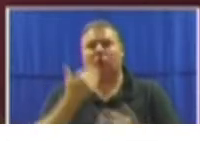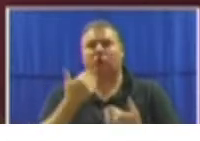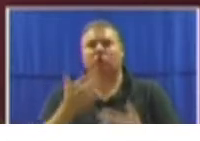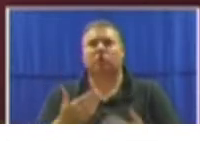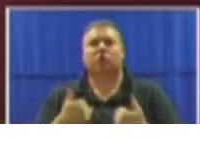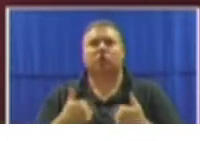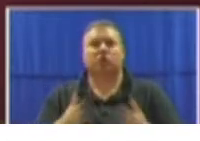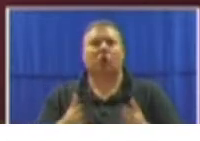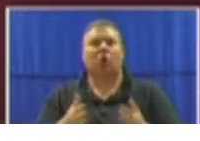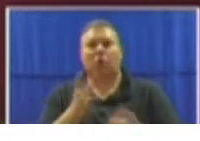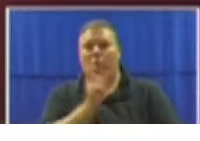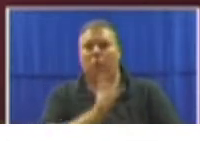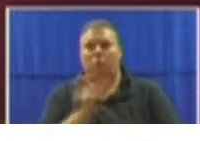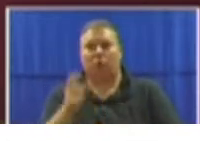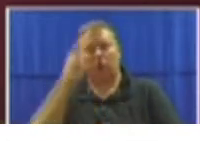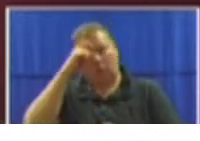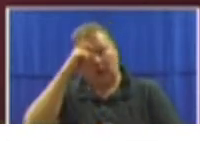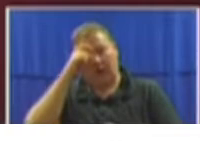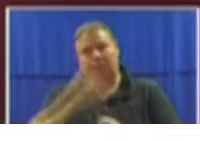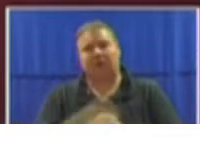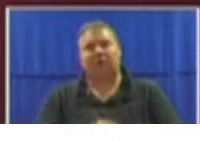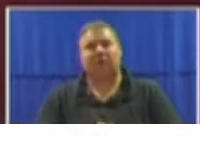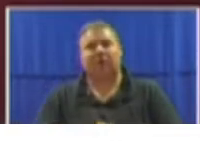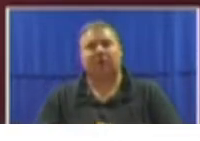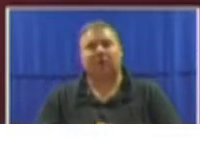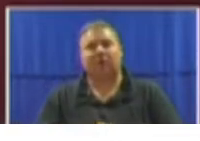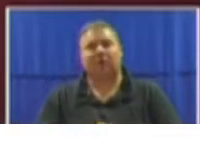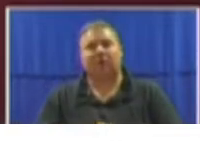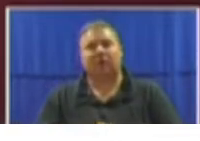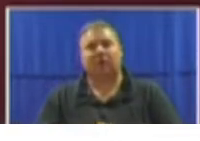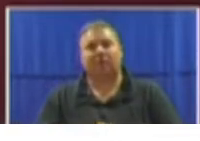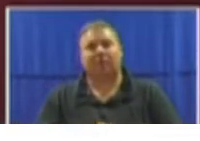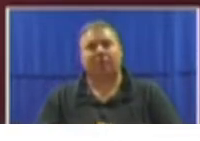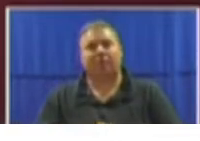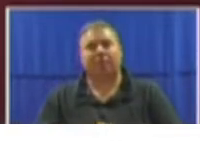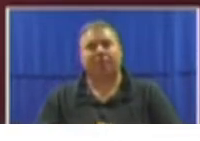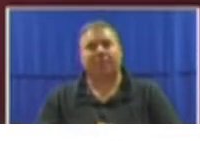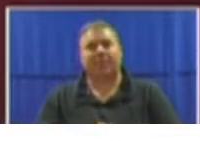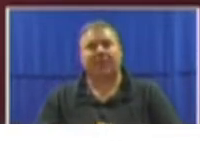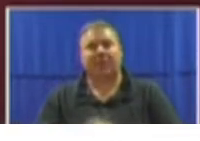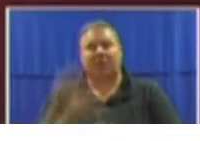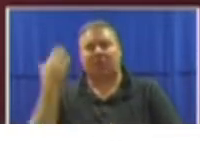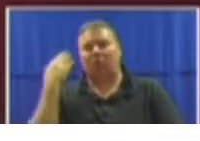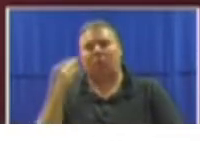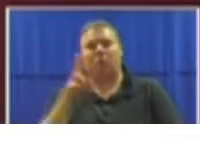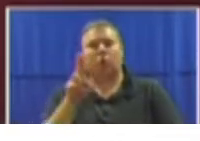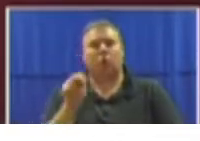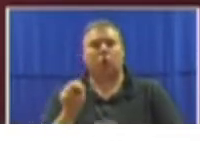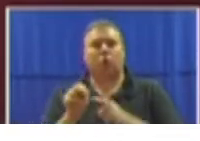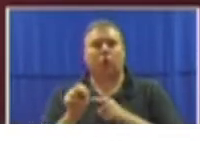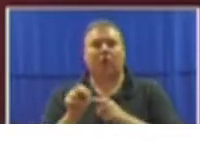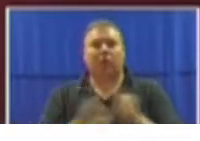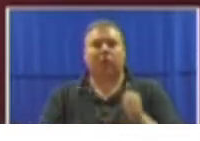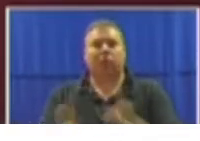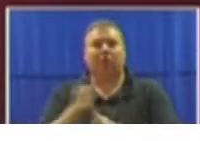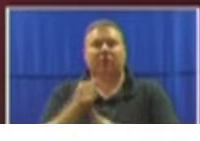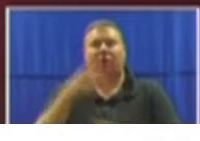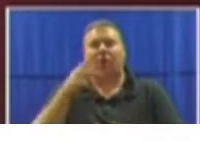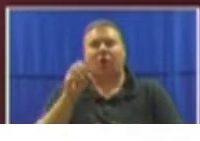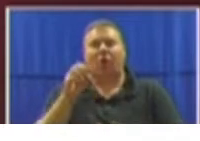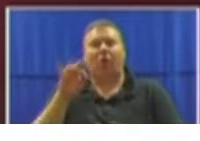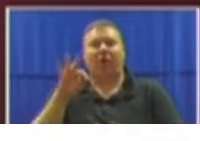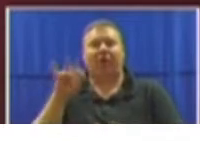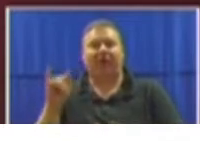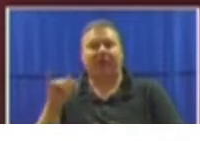with the following wise words of the former United Nations Secretary General Kofi Annan when